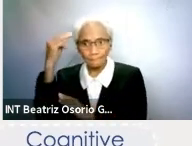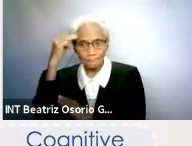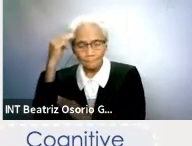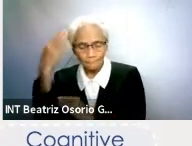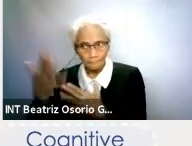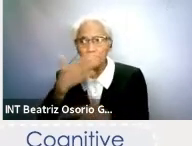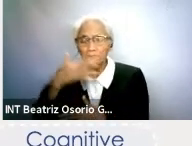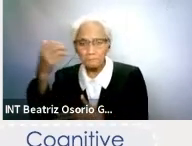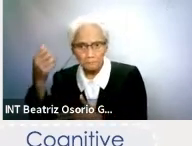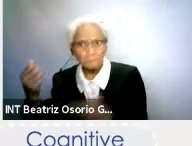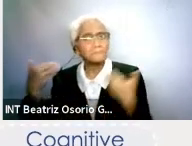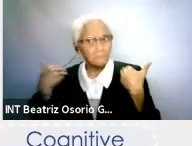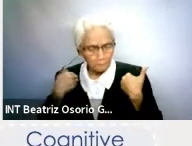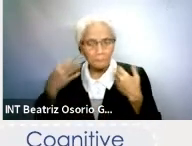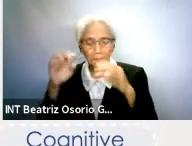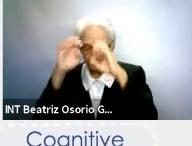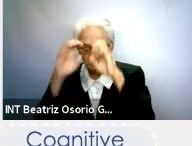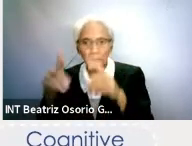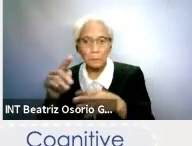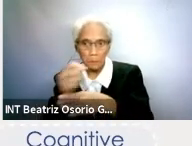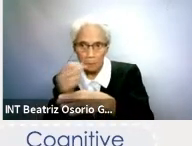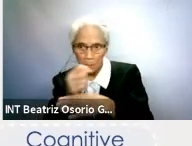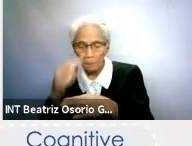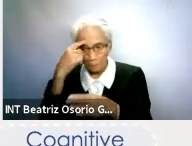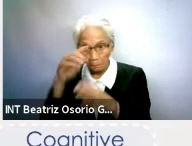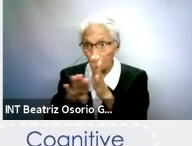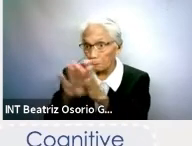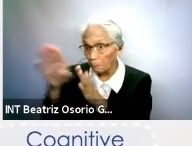necessary education and training for their development and protection.